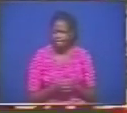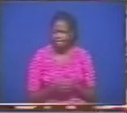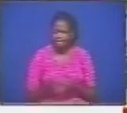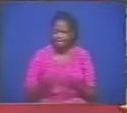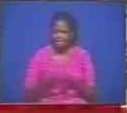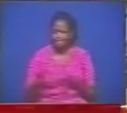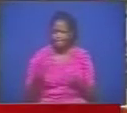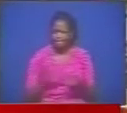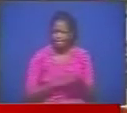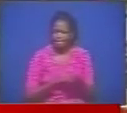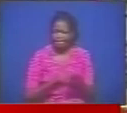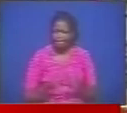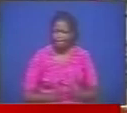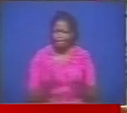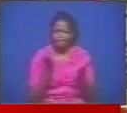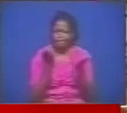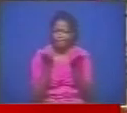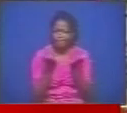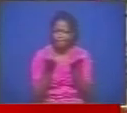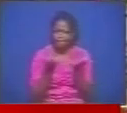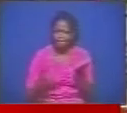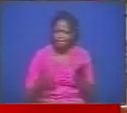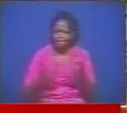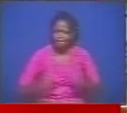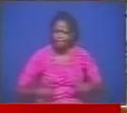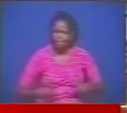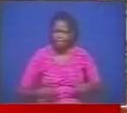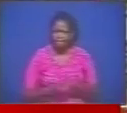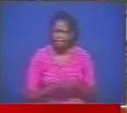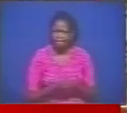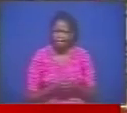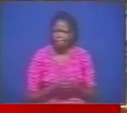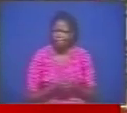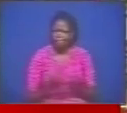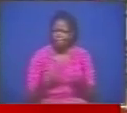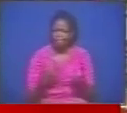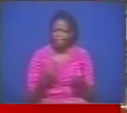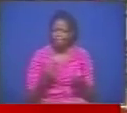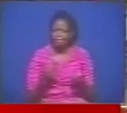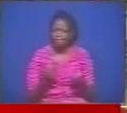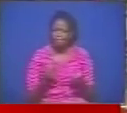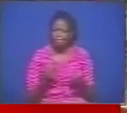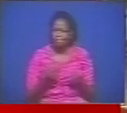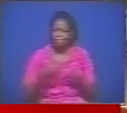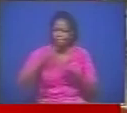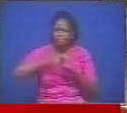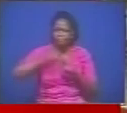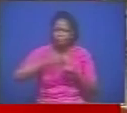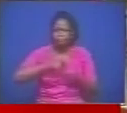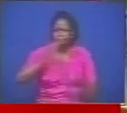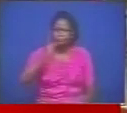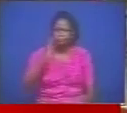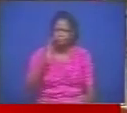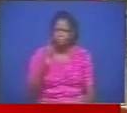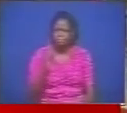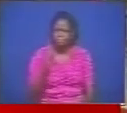the public service, we have yearned for structured collective bargaining agreements. And we are